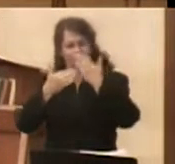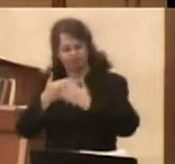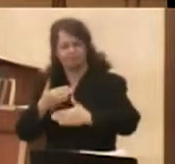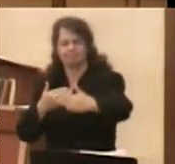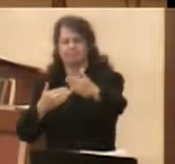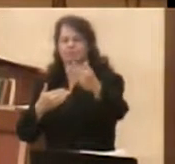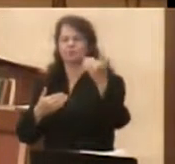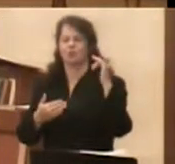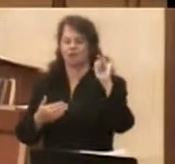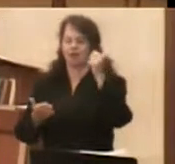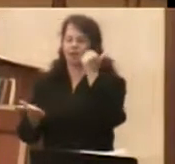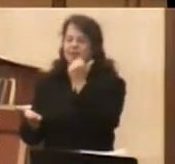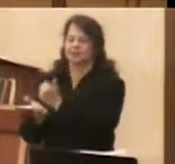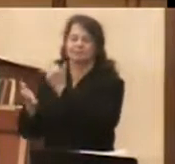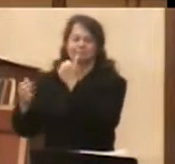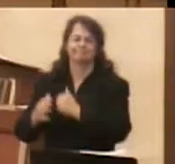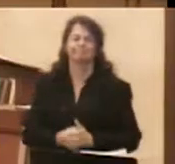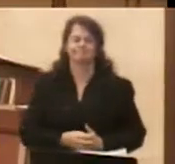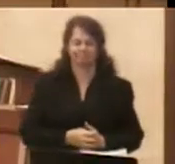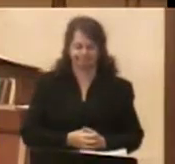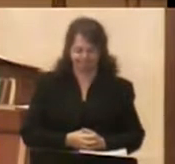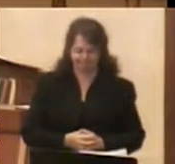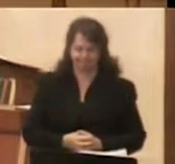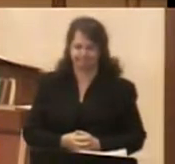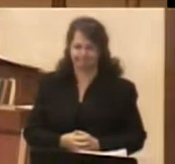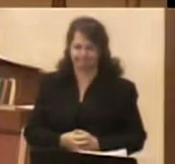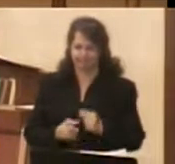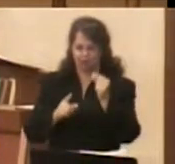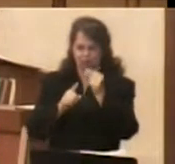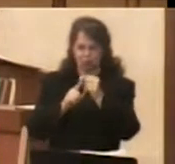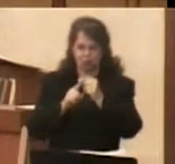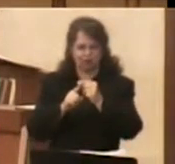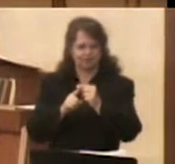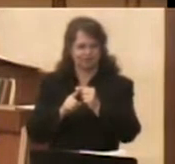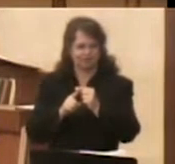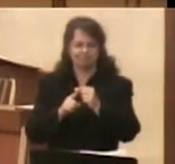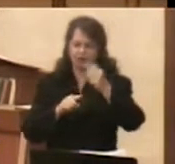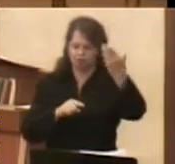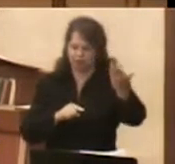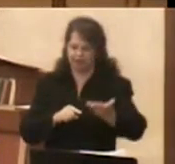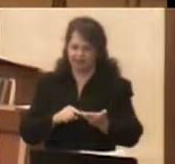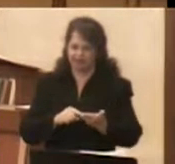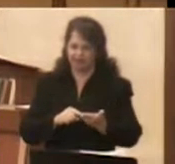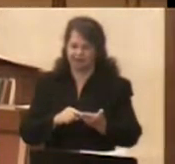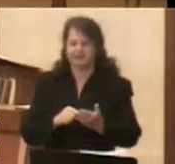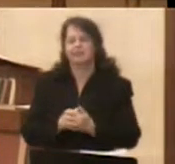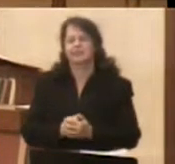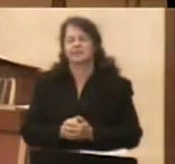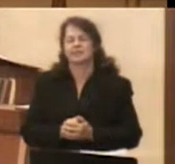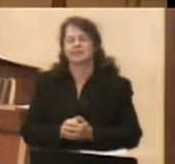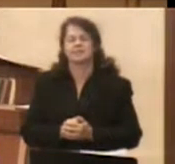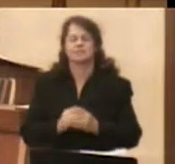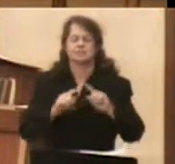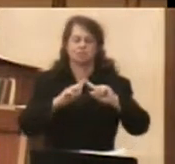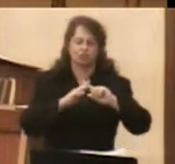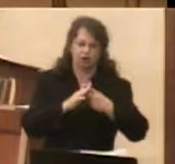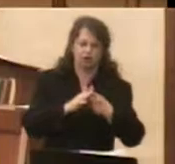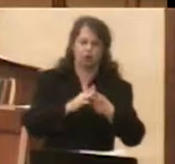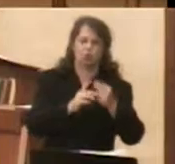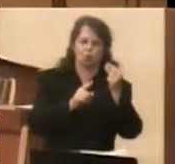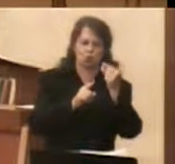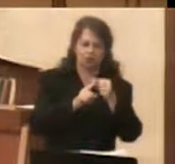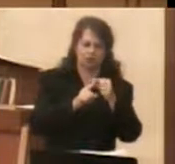come. Amen. These words of greeting that I offer to you today are an echo of the opening words of the book